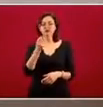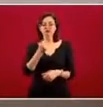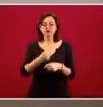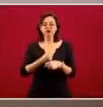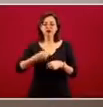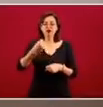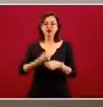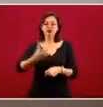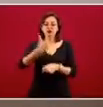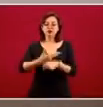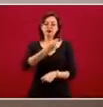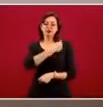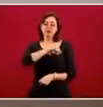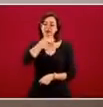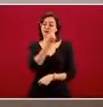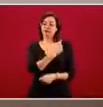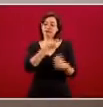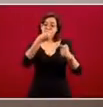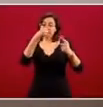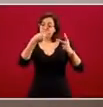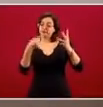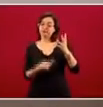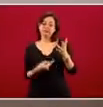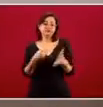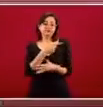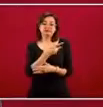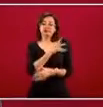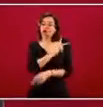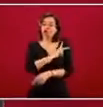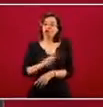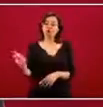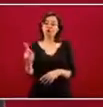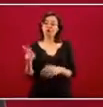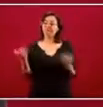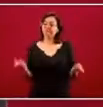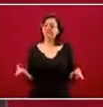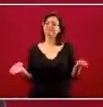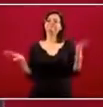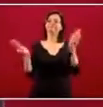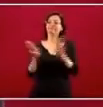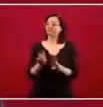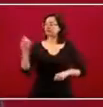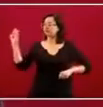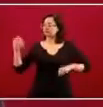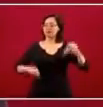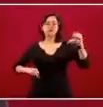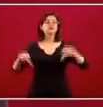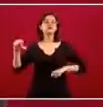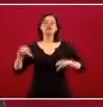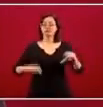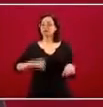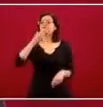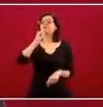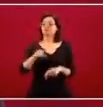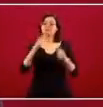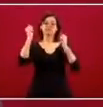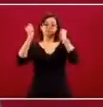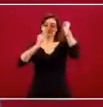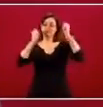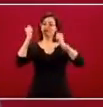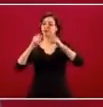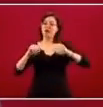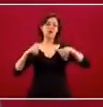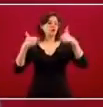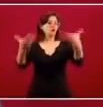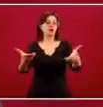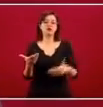reiterate that we have given the order already, and the order is to stop any activities